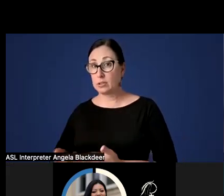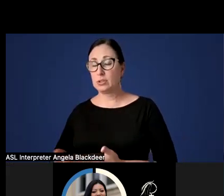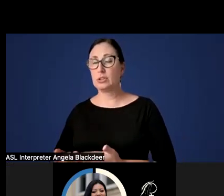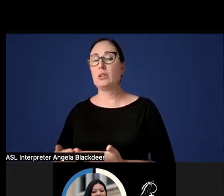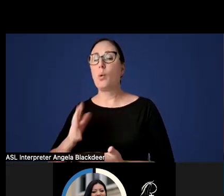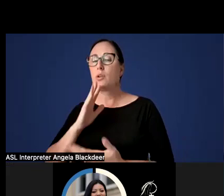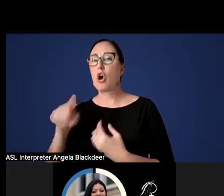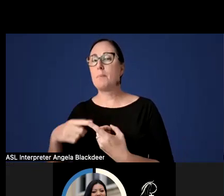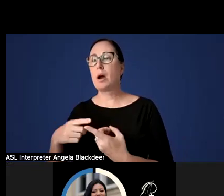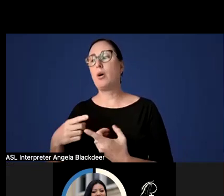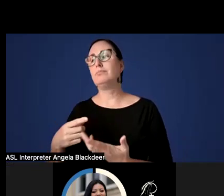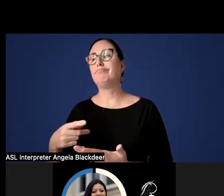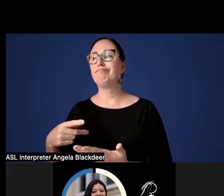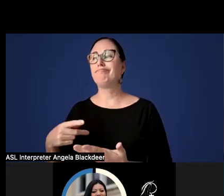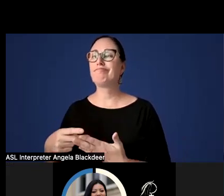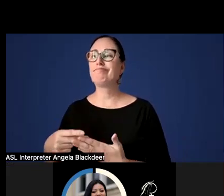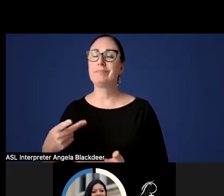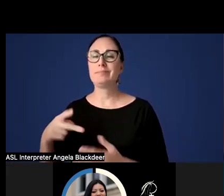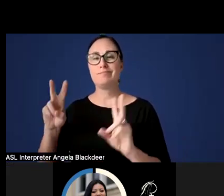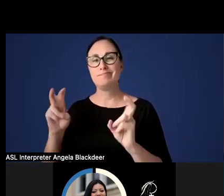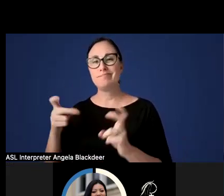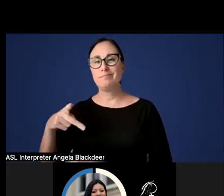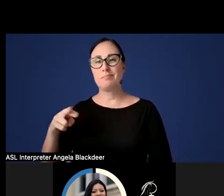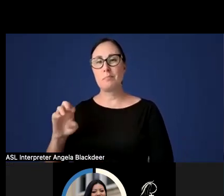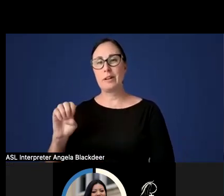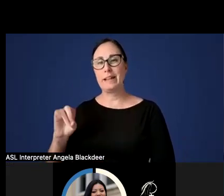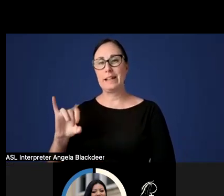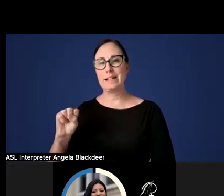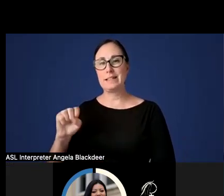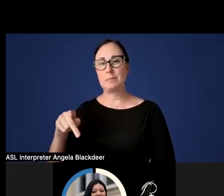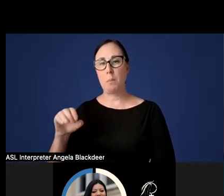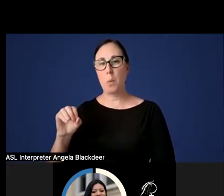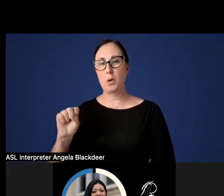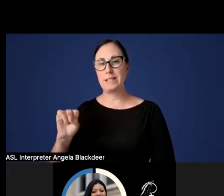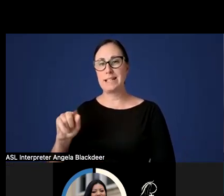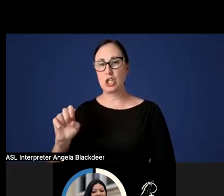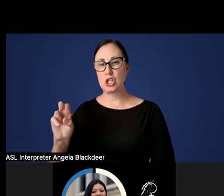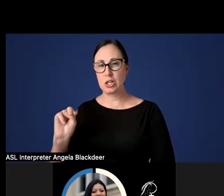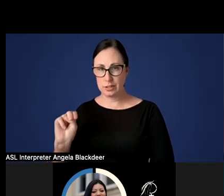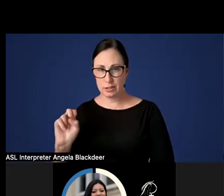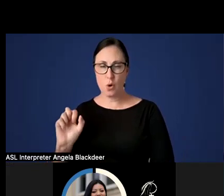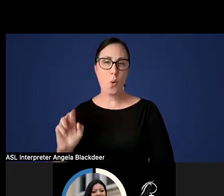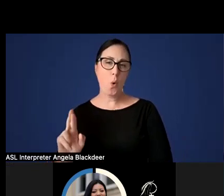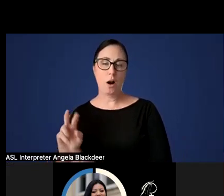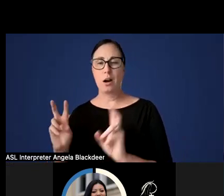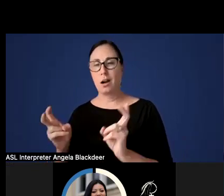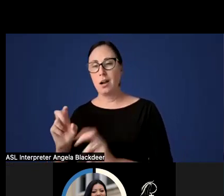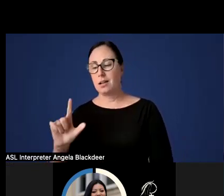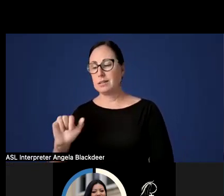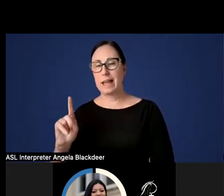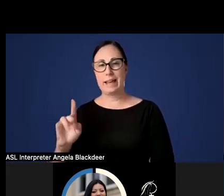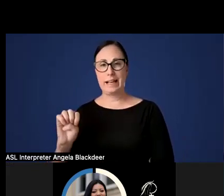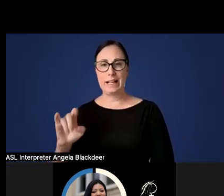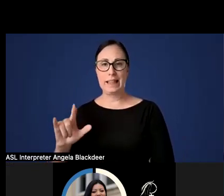say predisposition or likelihood, right? These are terms that folks might use in academia or otherwise,